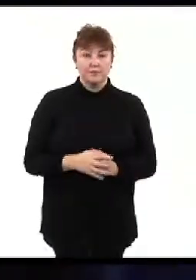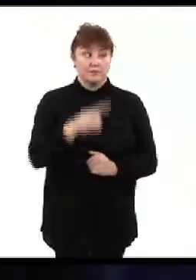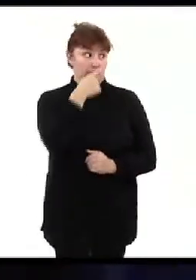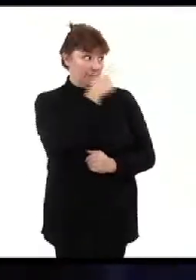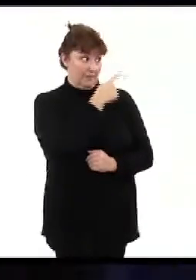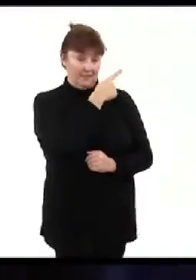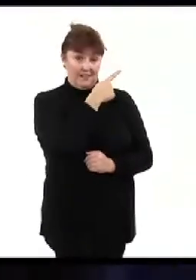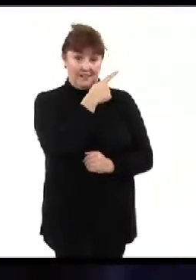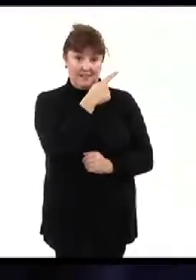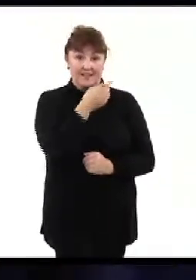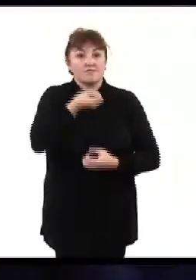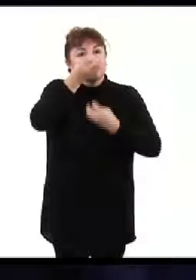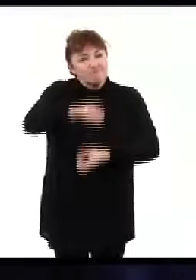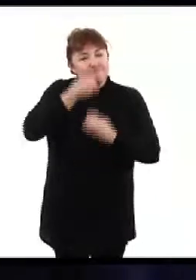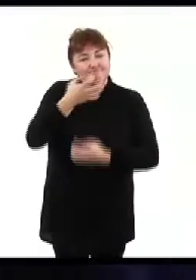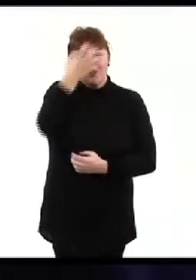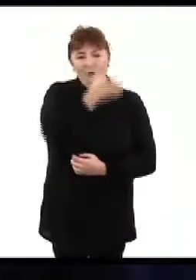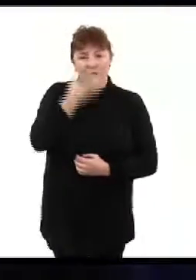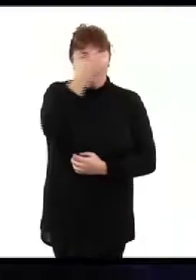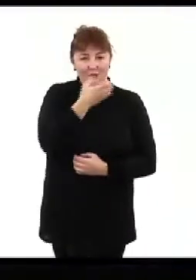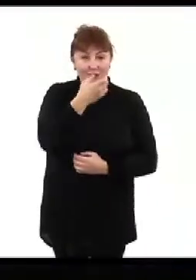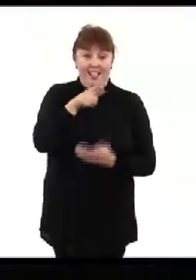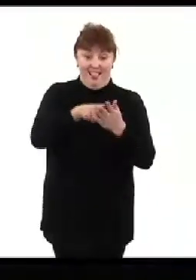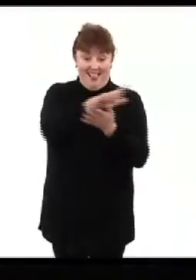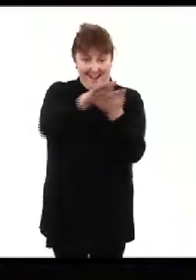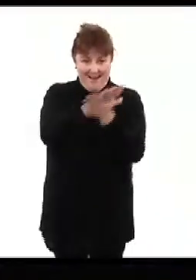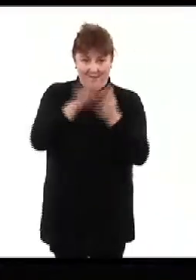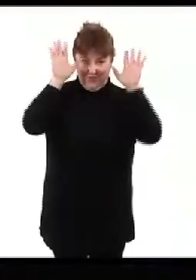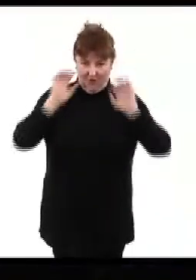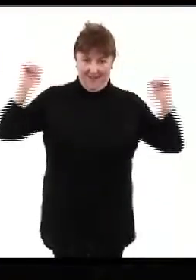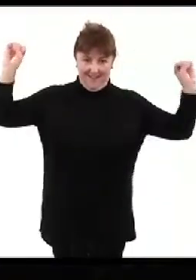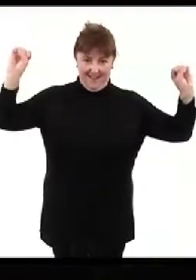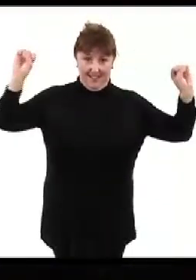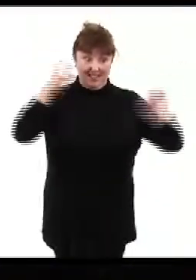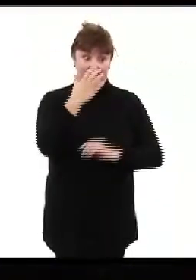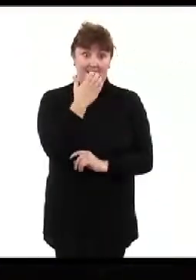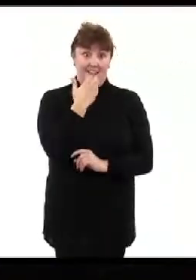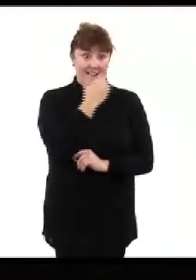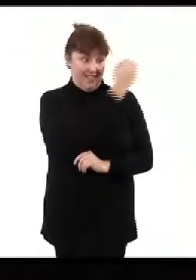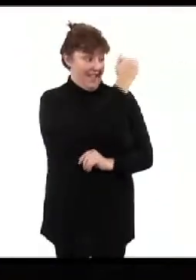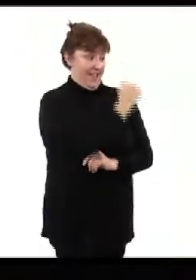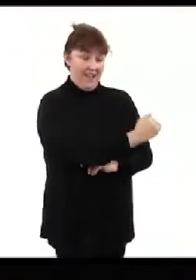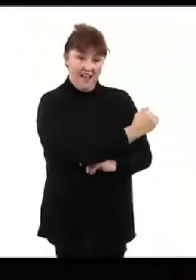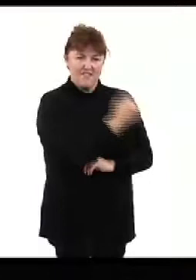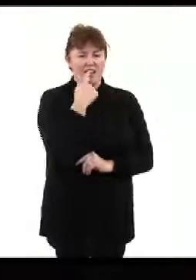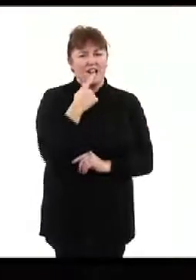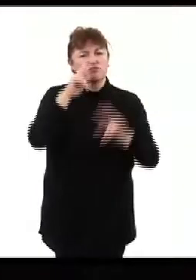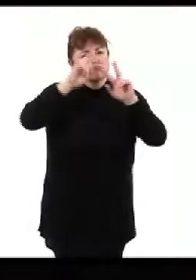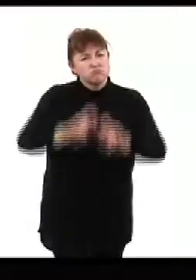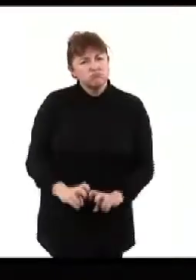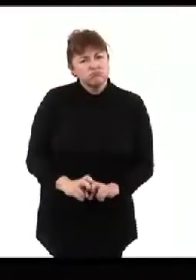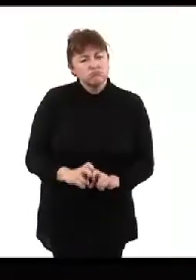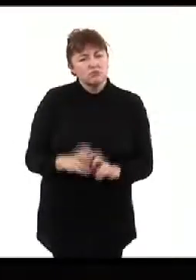she's telling a fable in Sign Language of the Netherlands. The example down here is